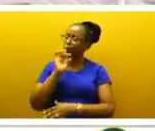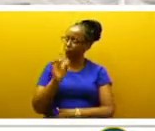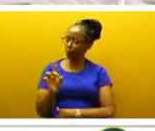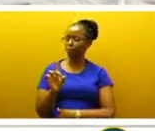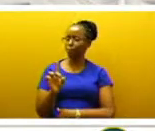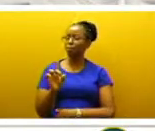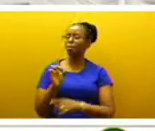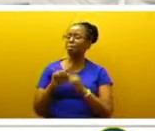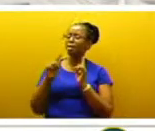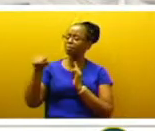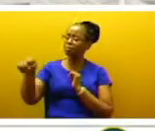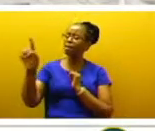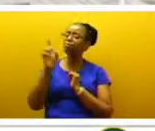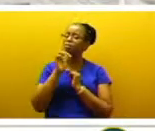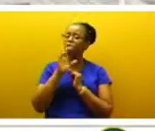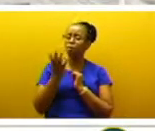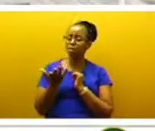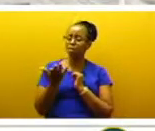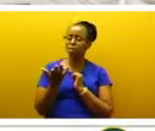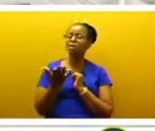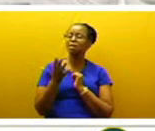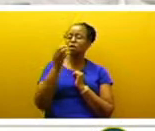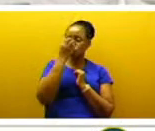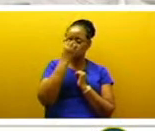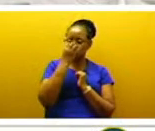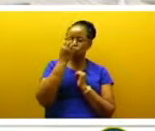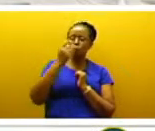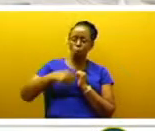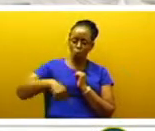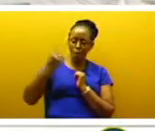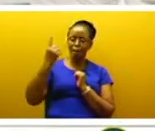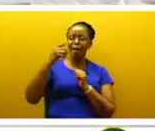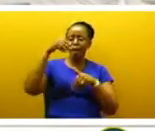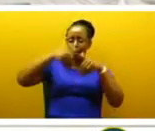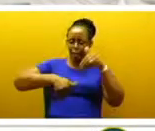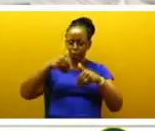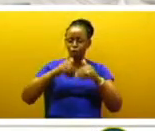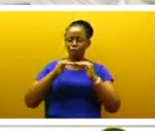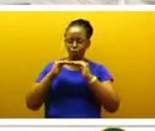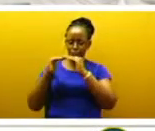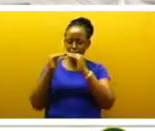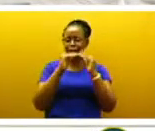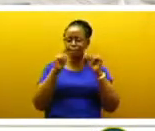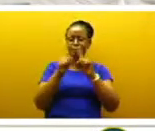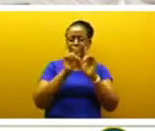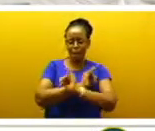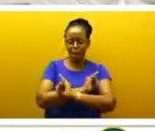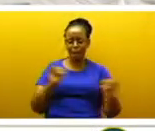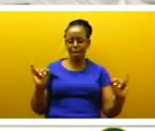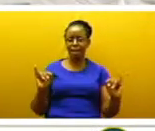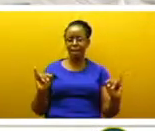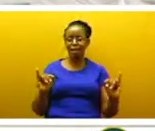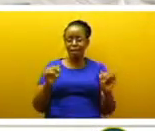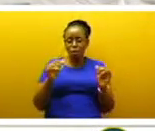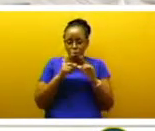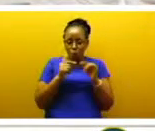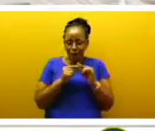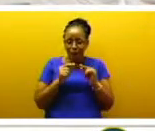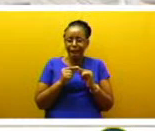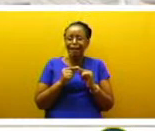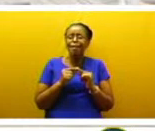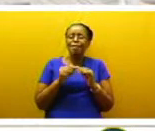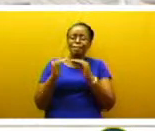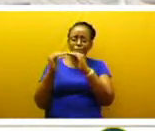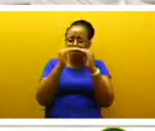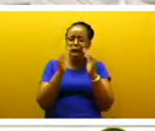William Ruto won these elections fair and square. That expression, fair and square, to my mind, comes